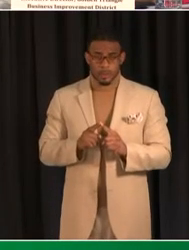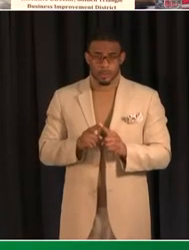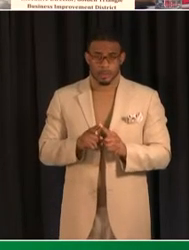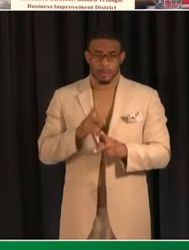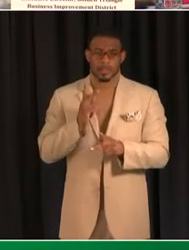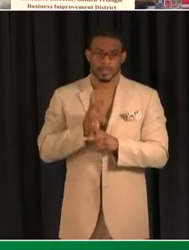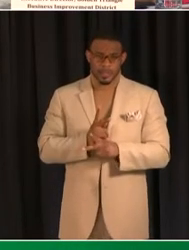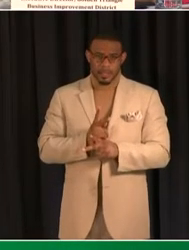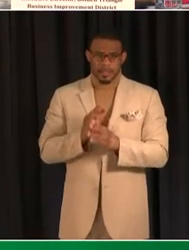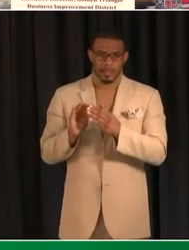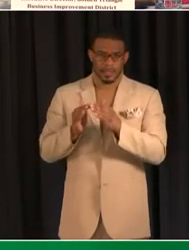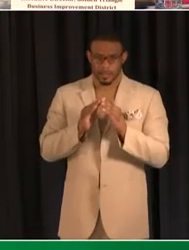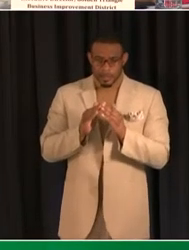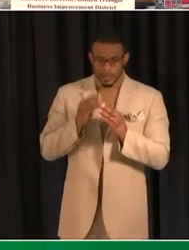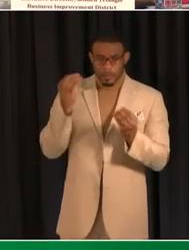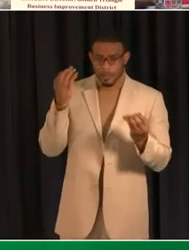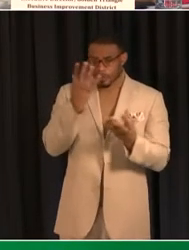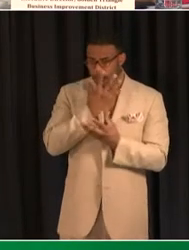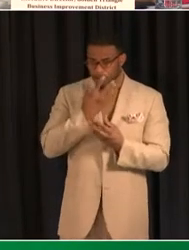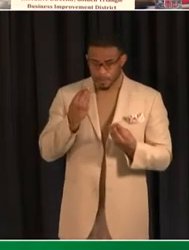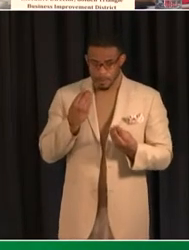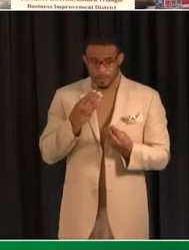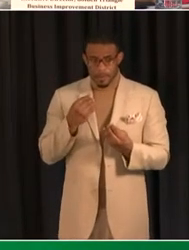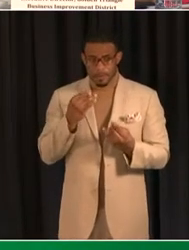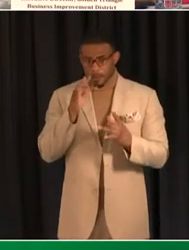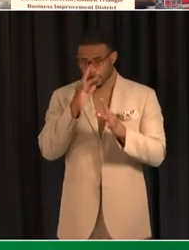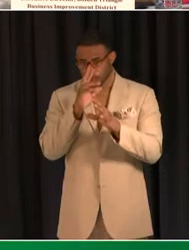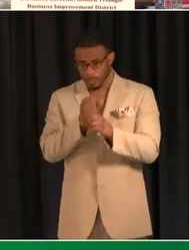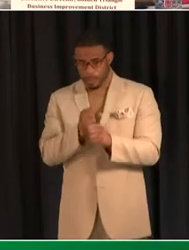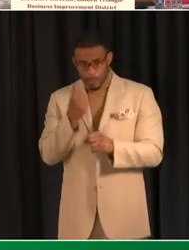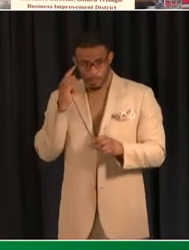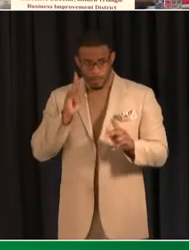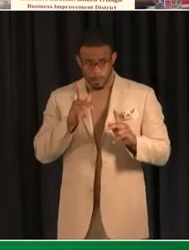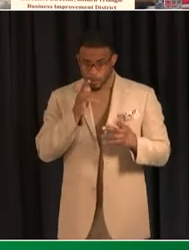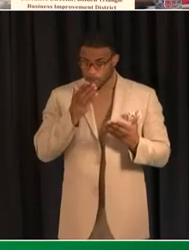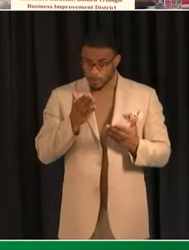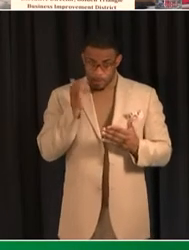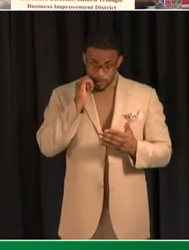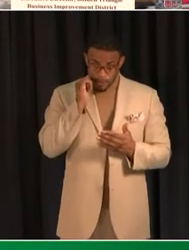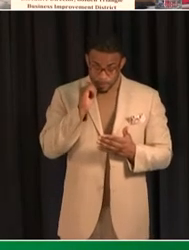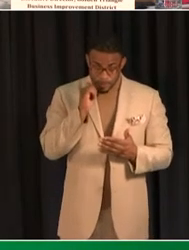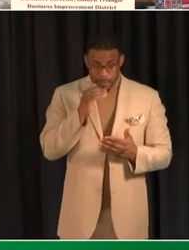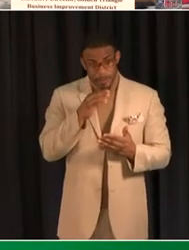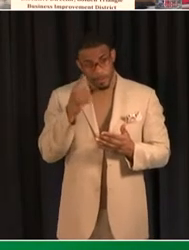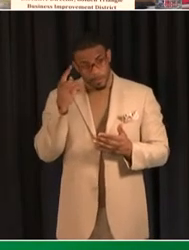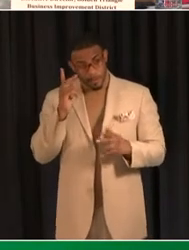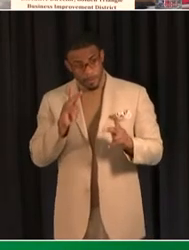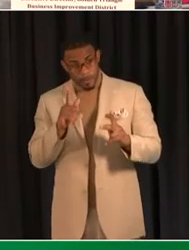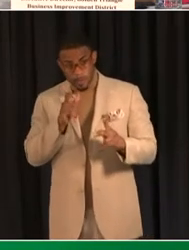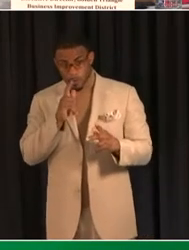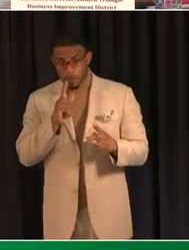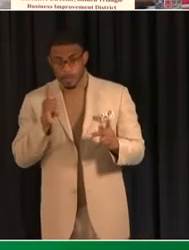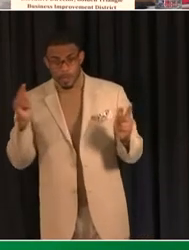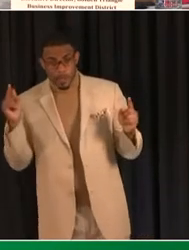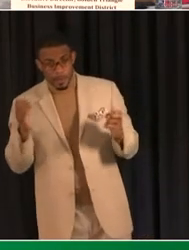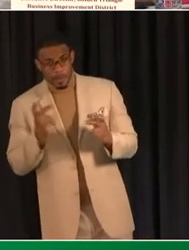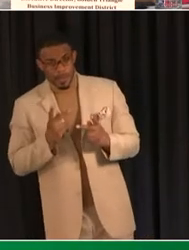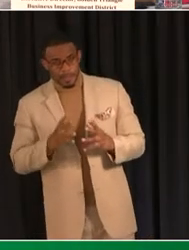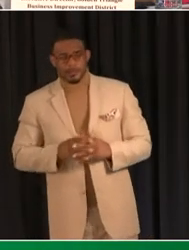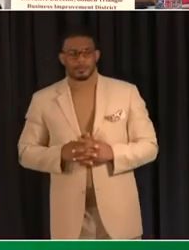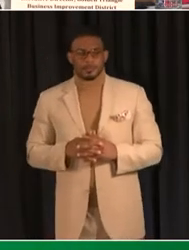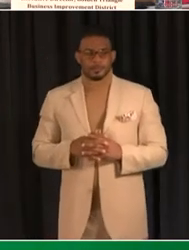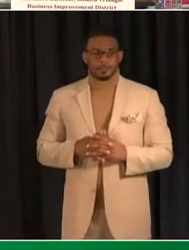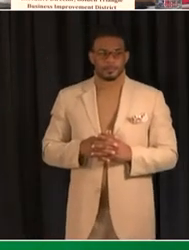to keep the neighborhood beautiful and attractive for people who are there every day and for people who will be